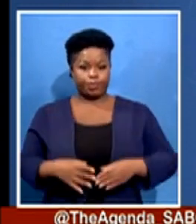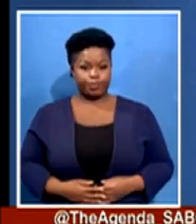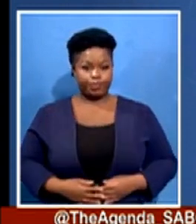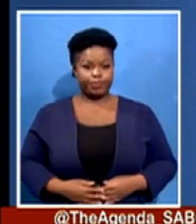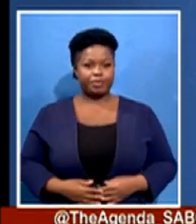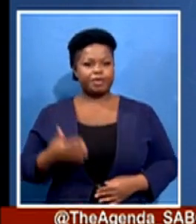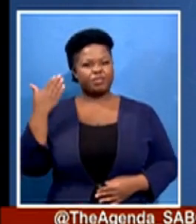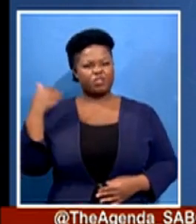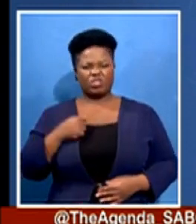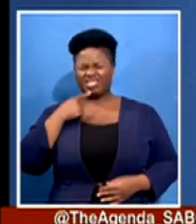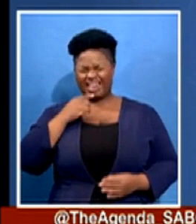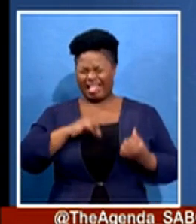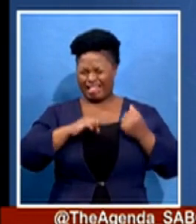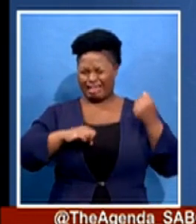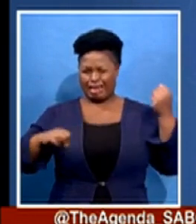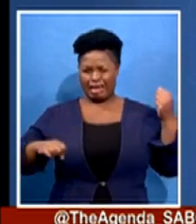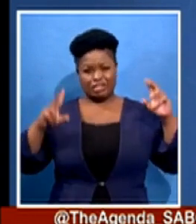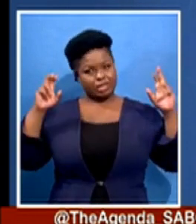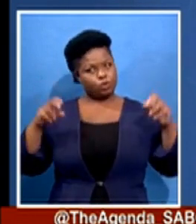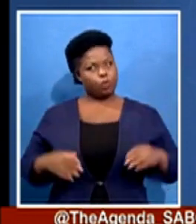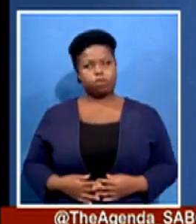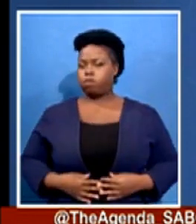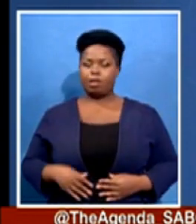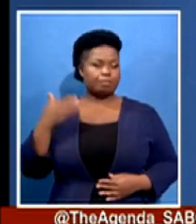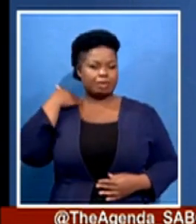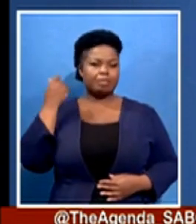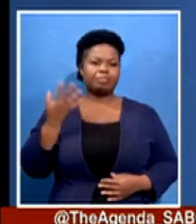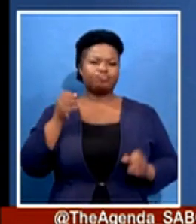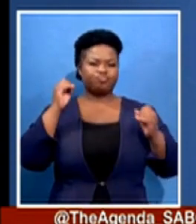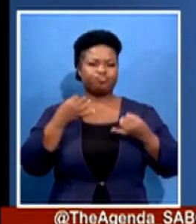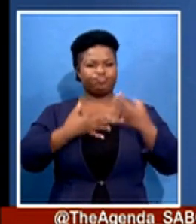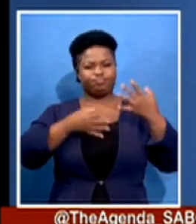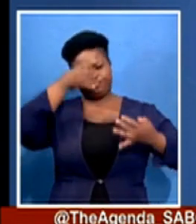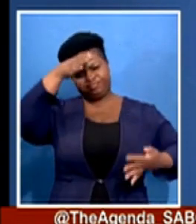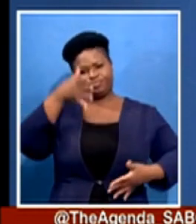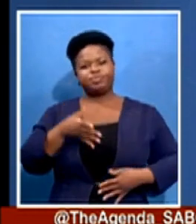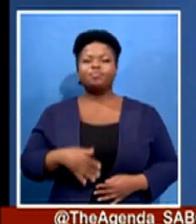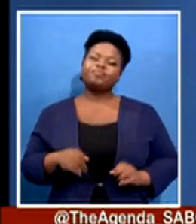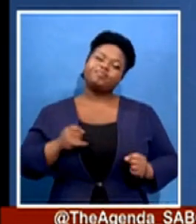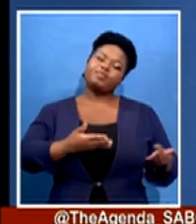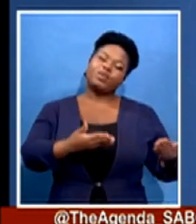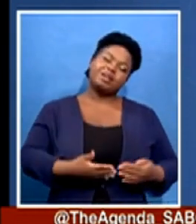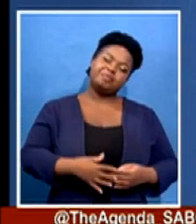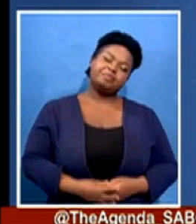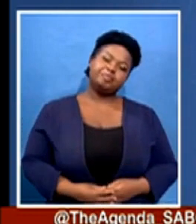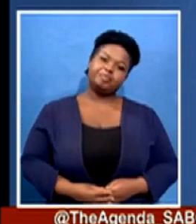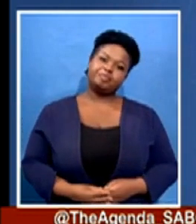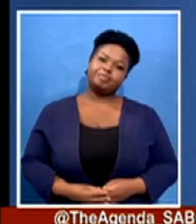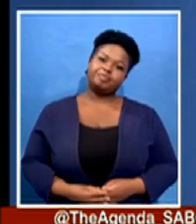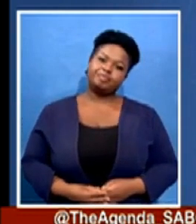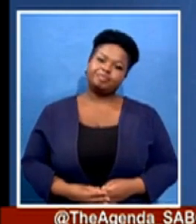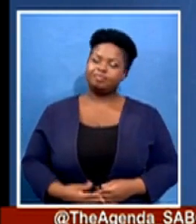you know what you're talking about. Thank you very much indeed for joining us on the agenda. Welcome. Thank you very much for having me. Look,